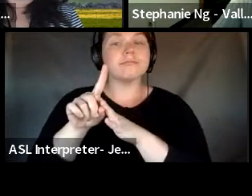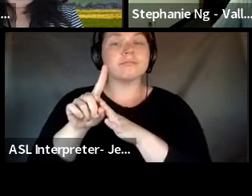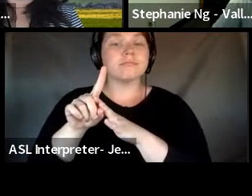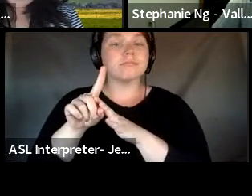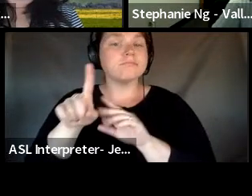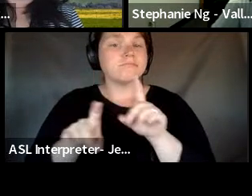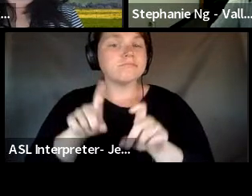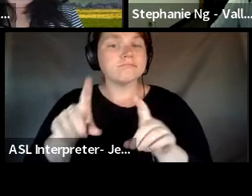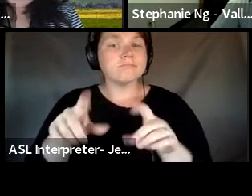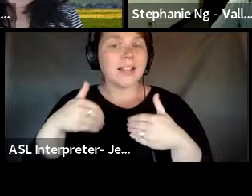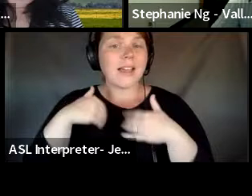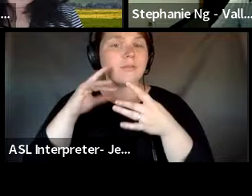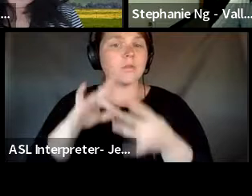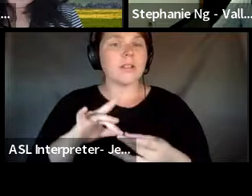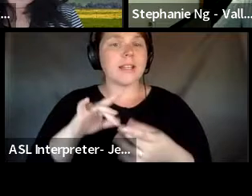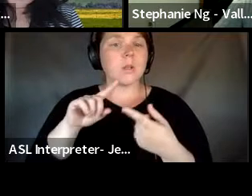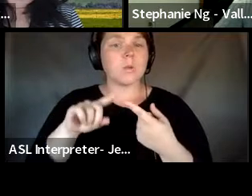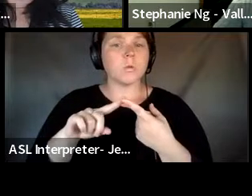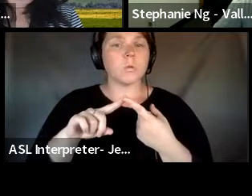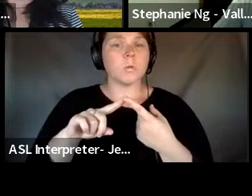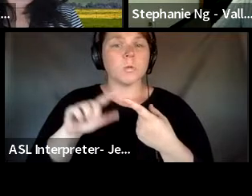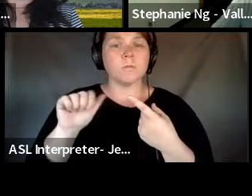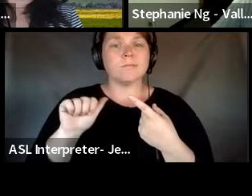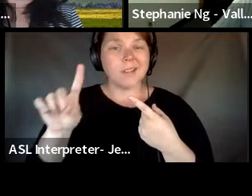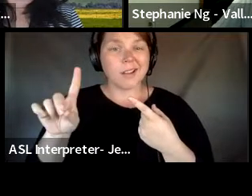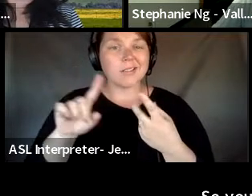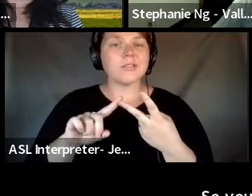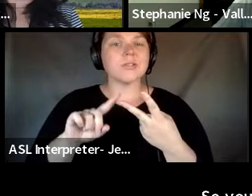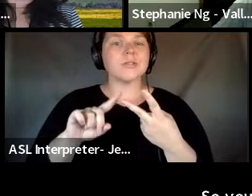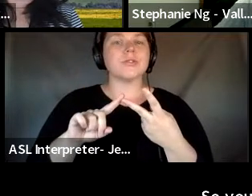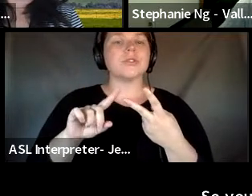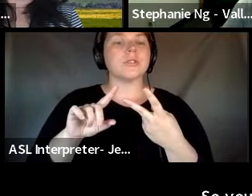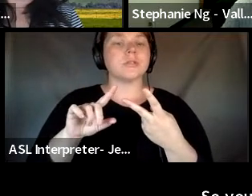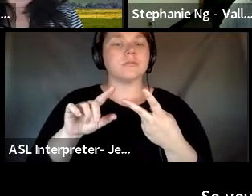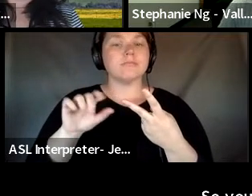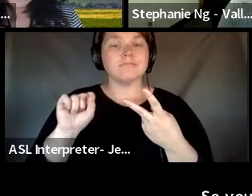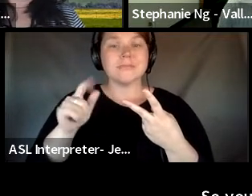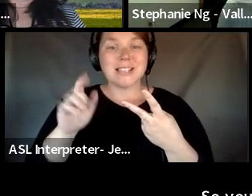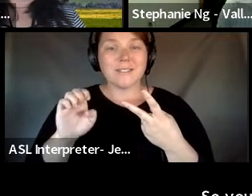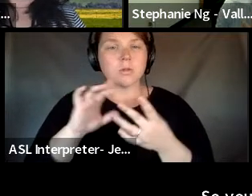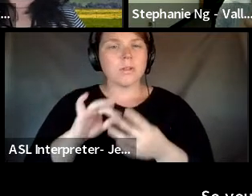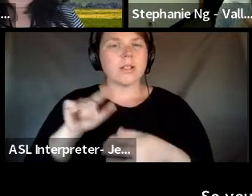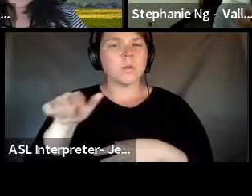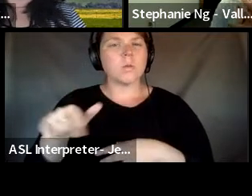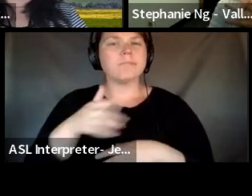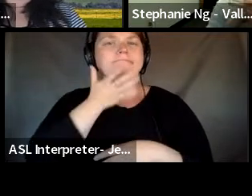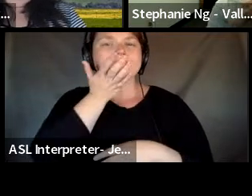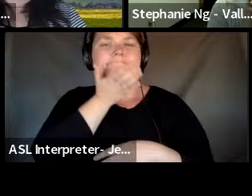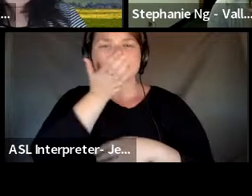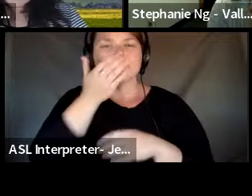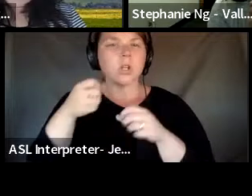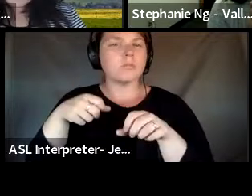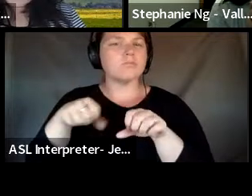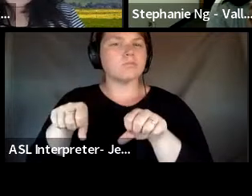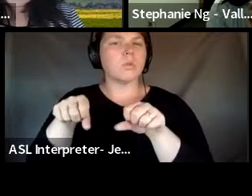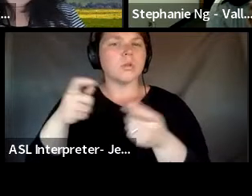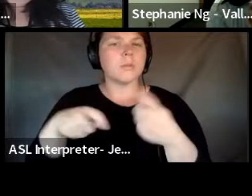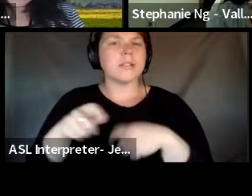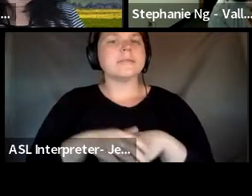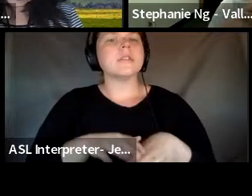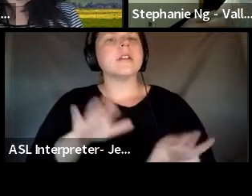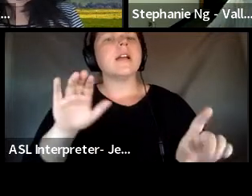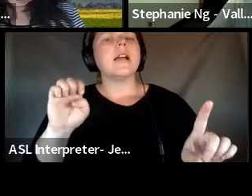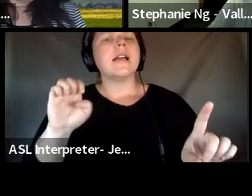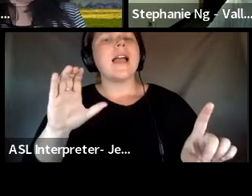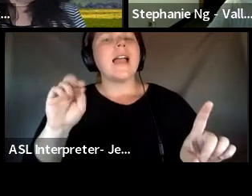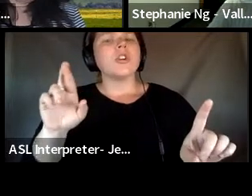that you'd like to ask Stephanie in the Air District around this? I do see Hector. So can Stephanie or someone from their district, can